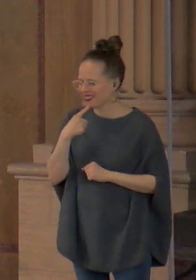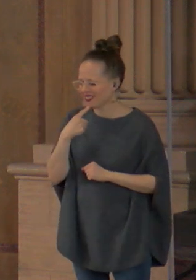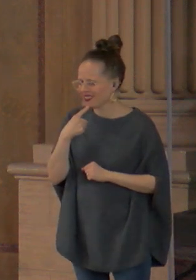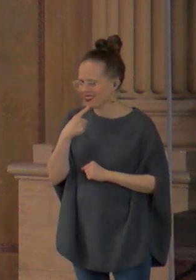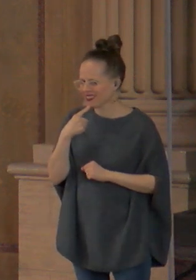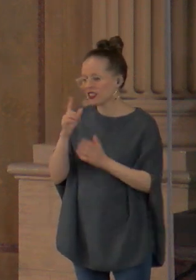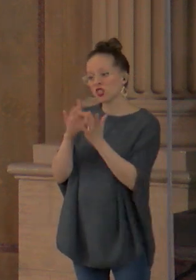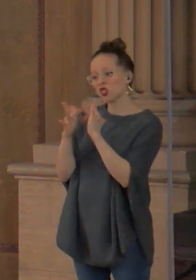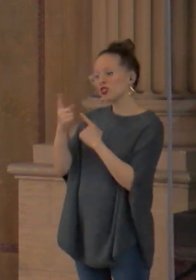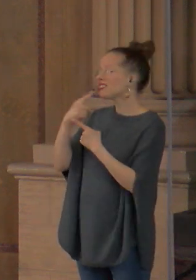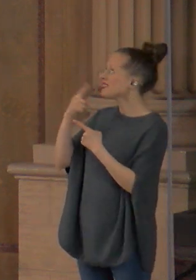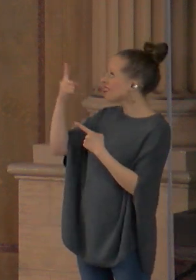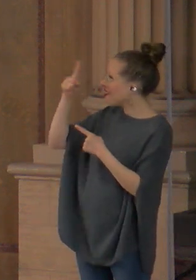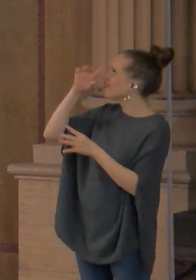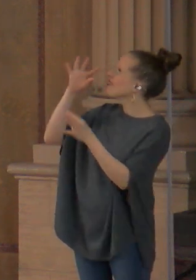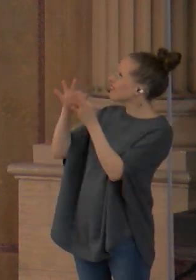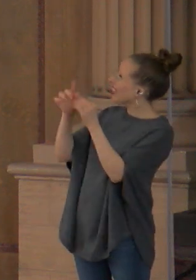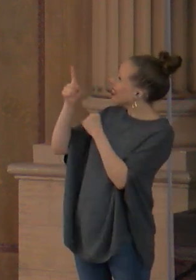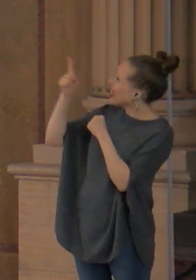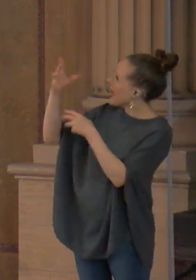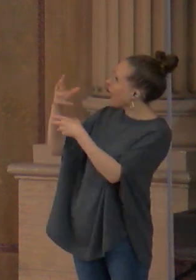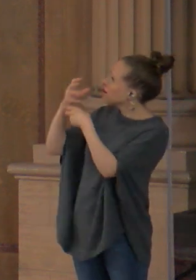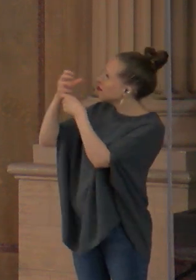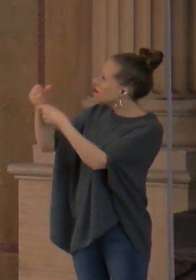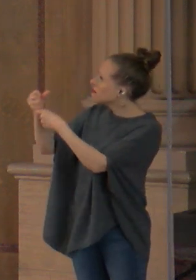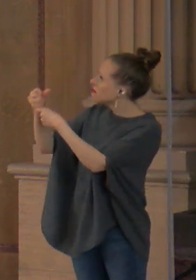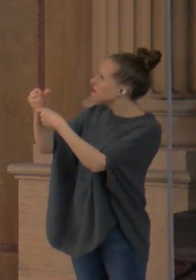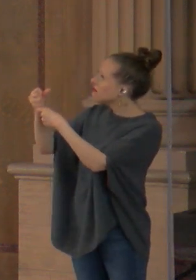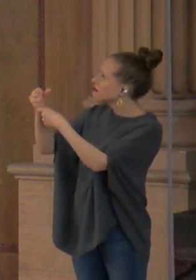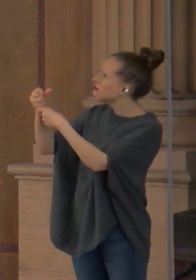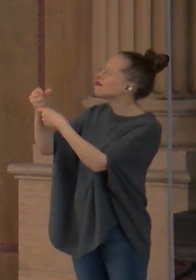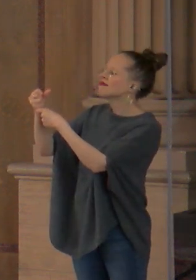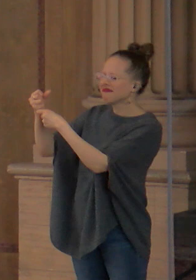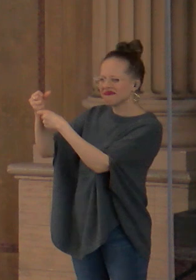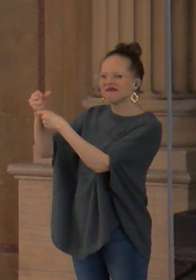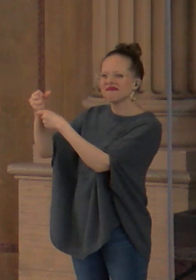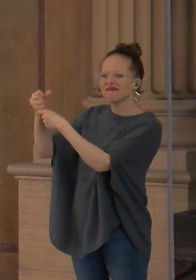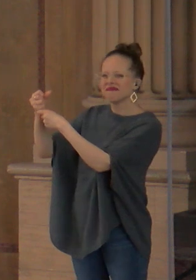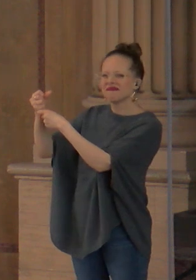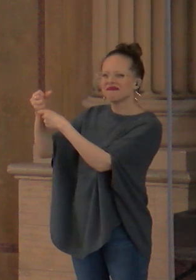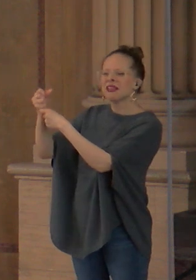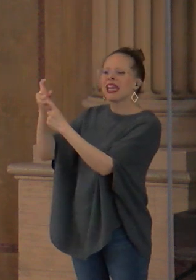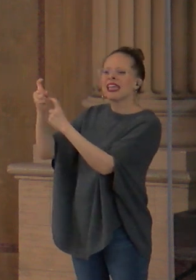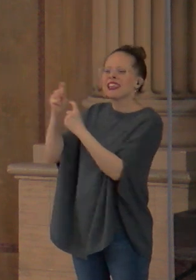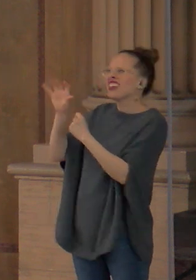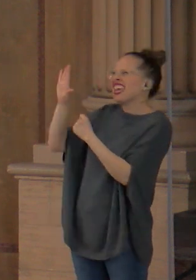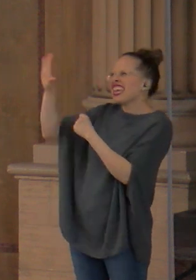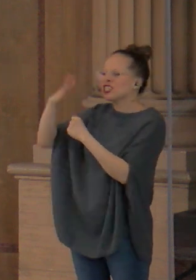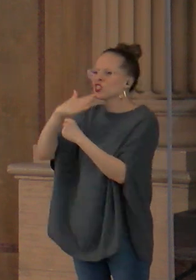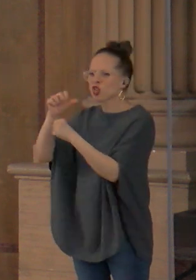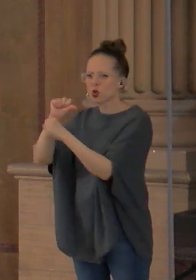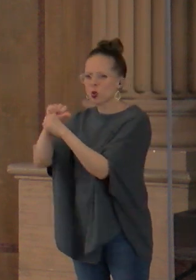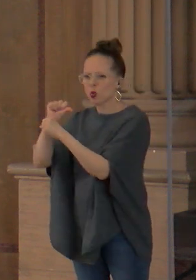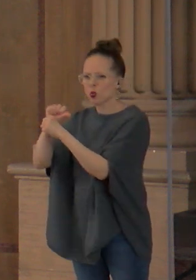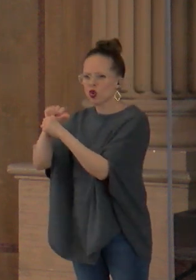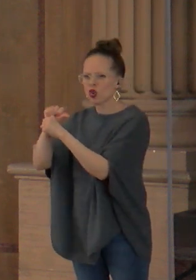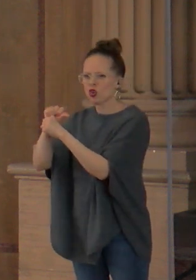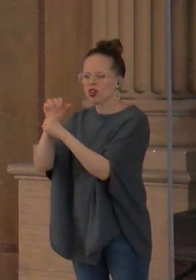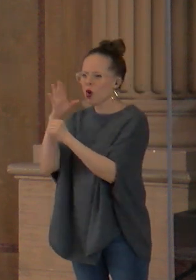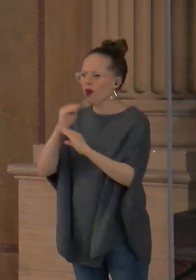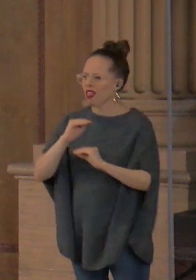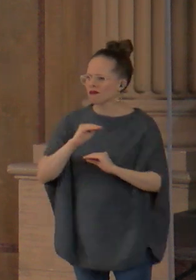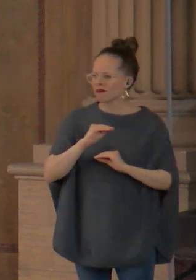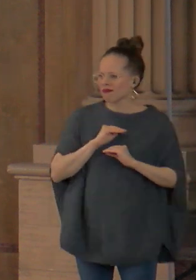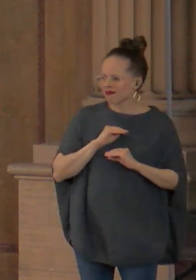Jesus is saying that faith in him gives us all the good works that that temple system required because Jesus did them all. and the